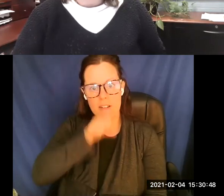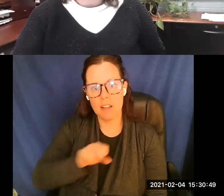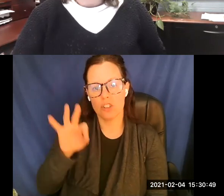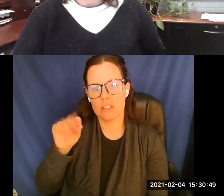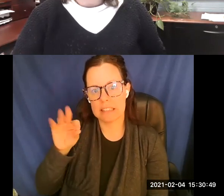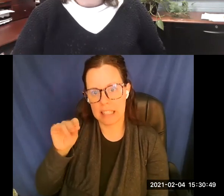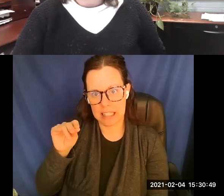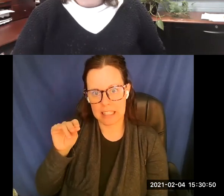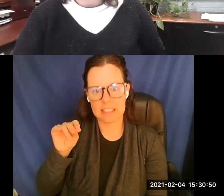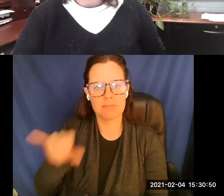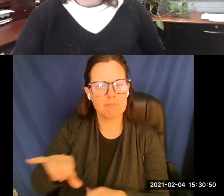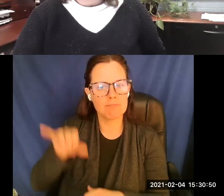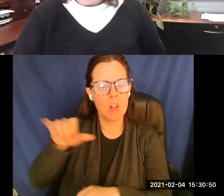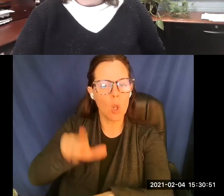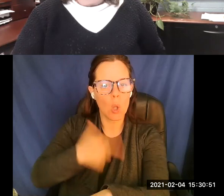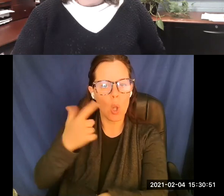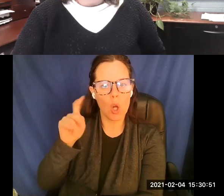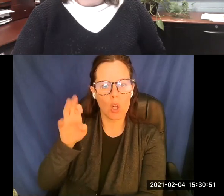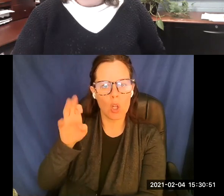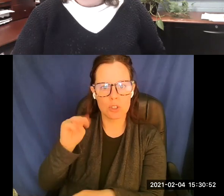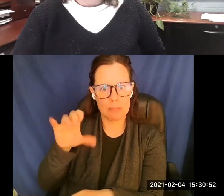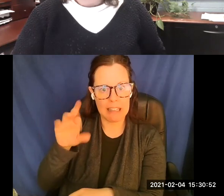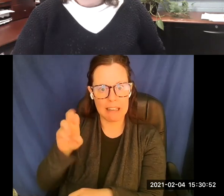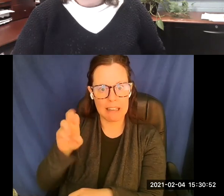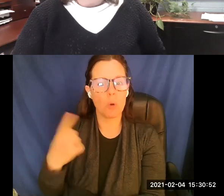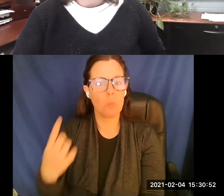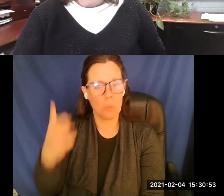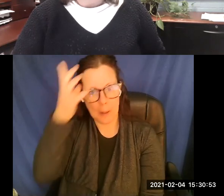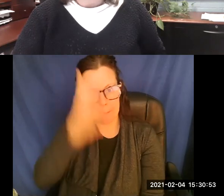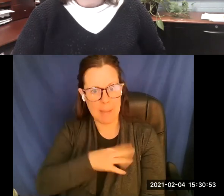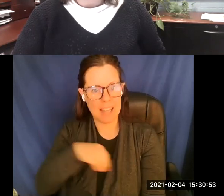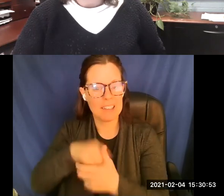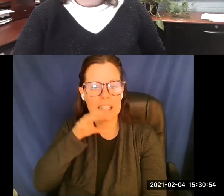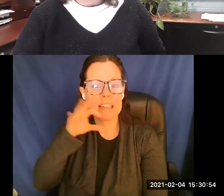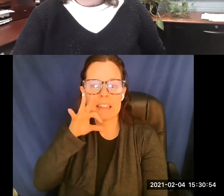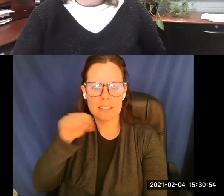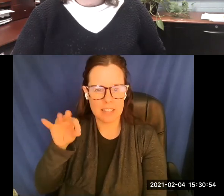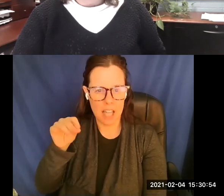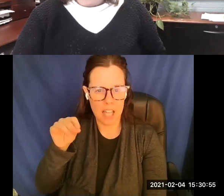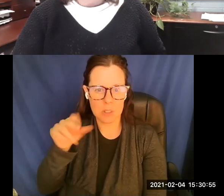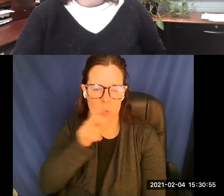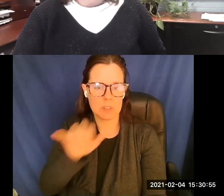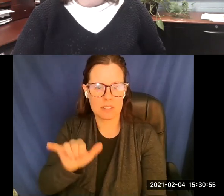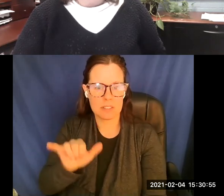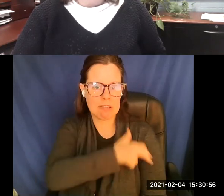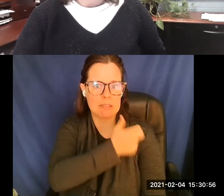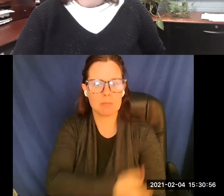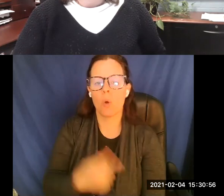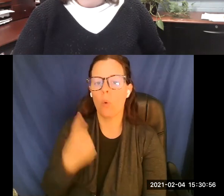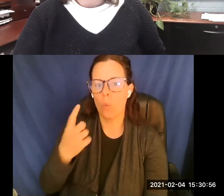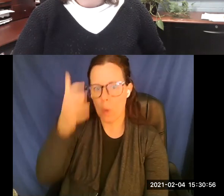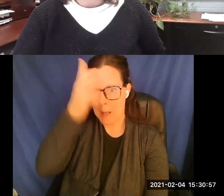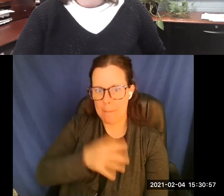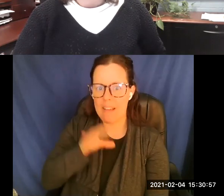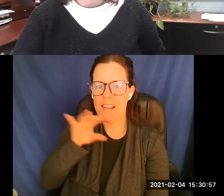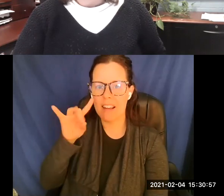had been in long-term care, one man in his 90s who had been hospitalized, and one man in his 80s who had